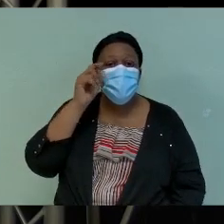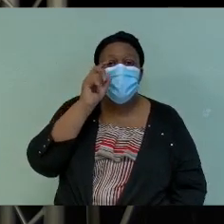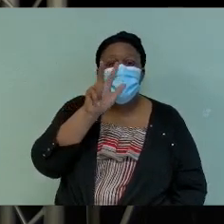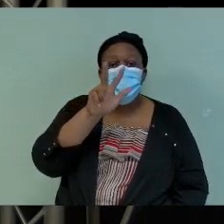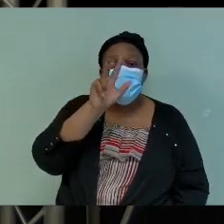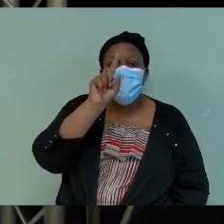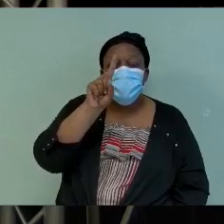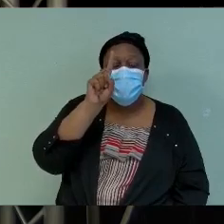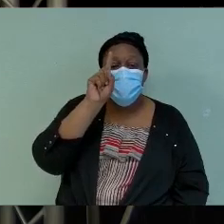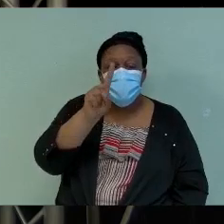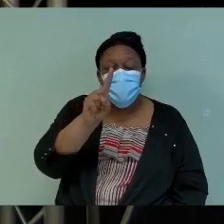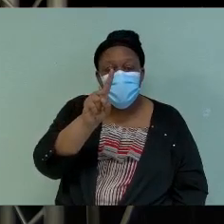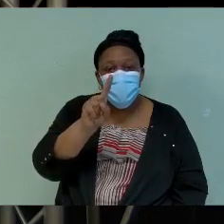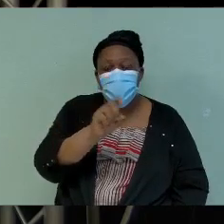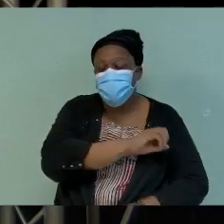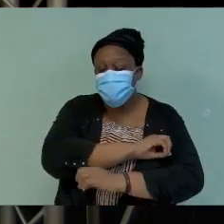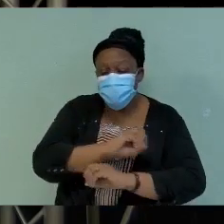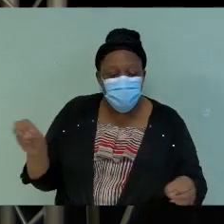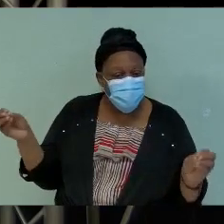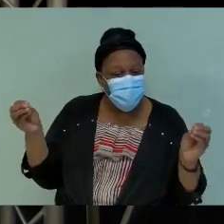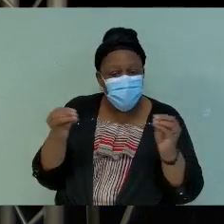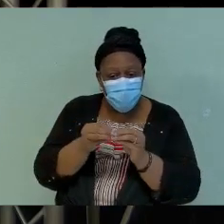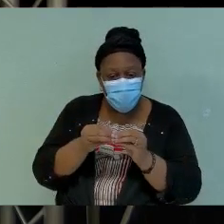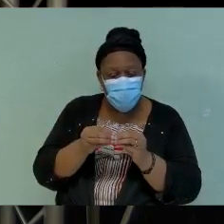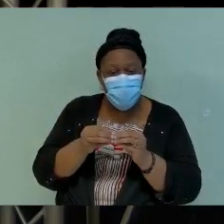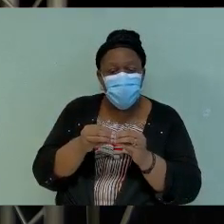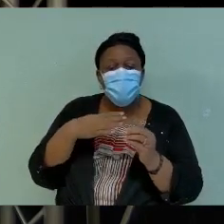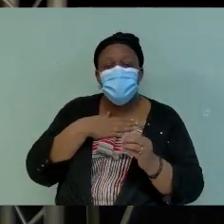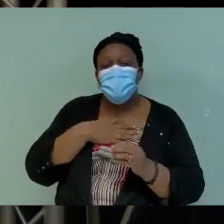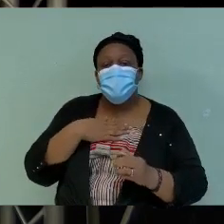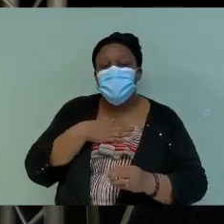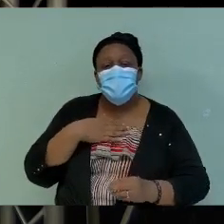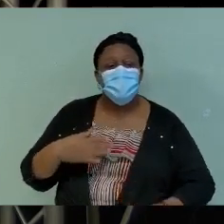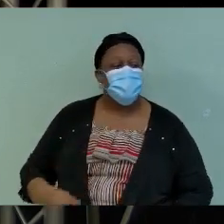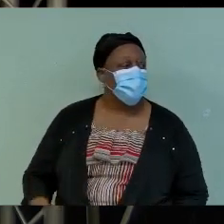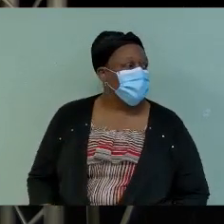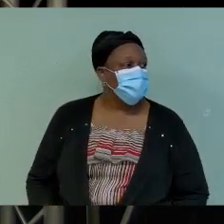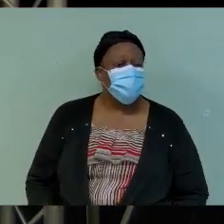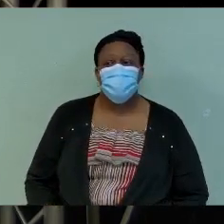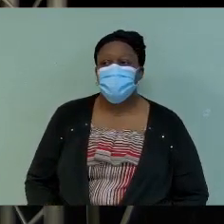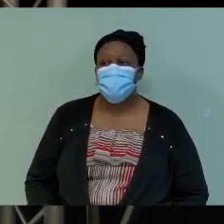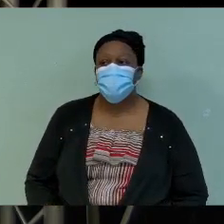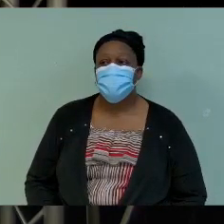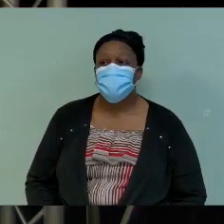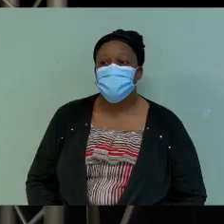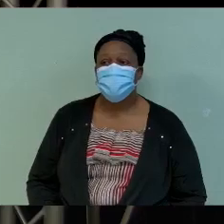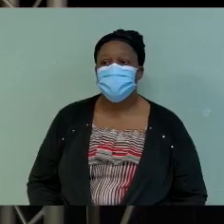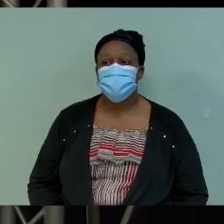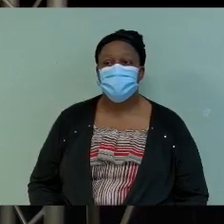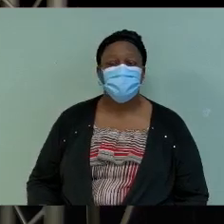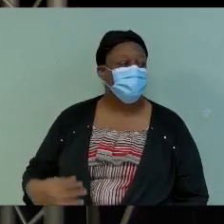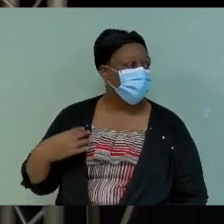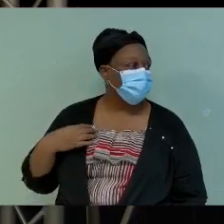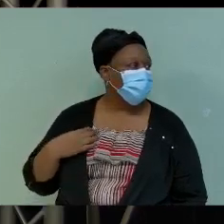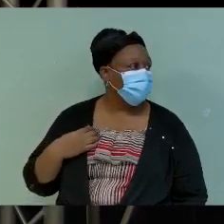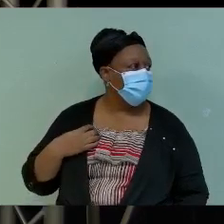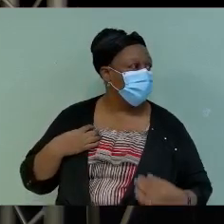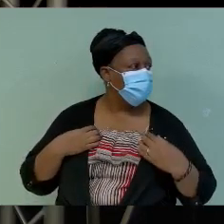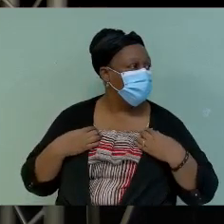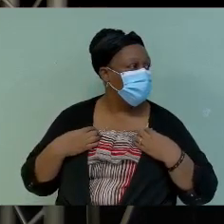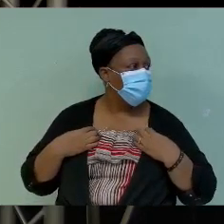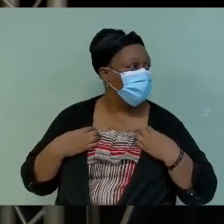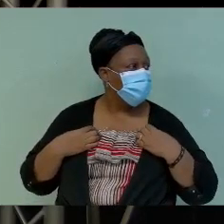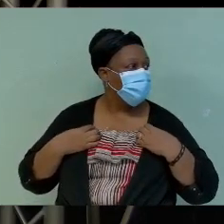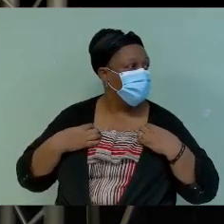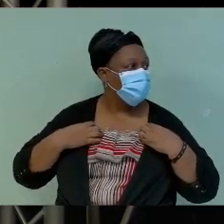I also want to commend the members of Cabinet, in particular the Honorable Prime Minister,